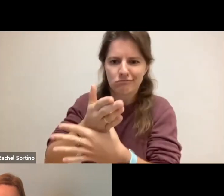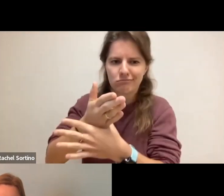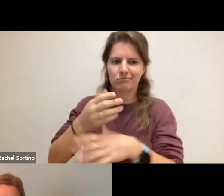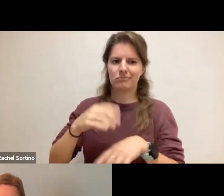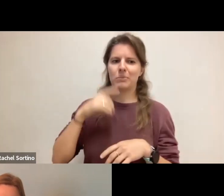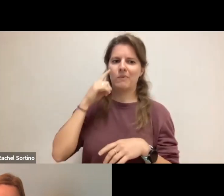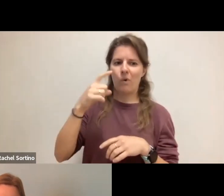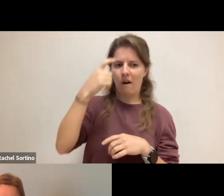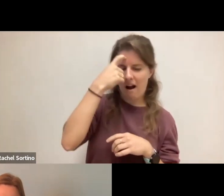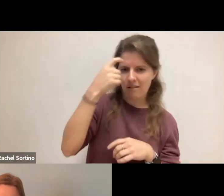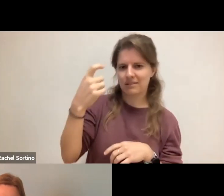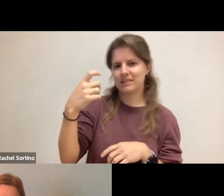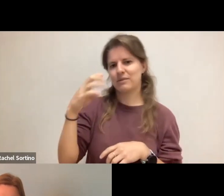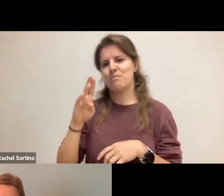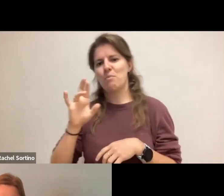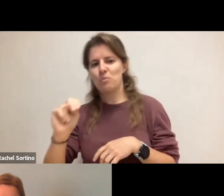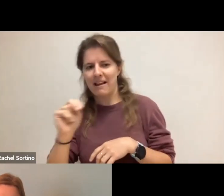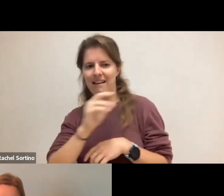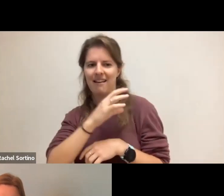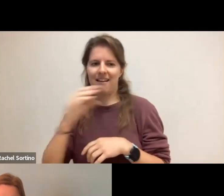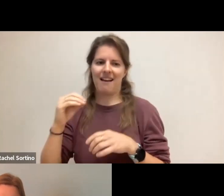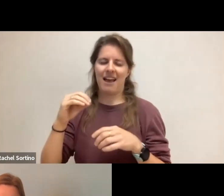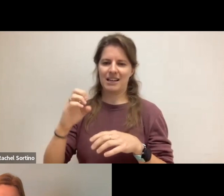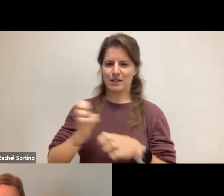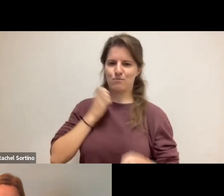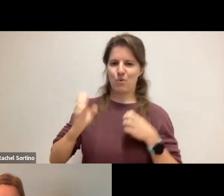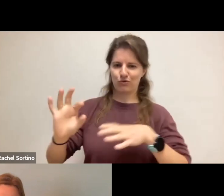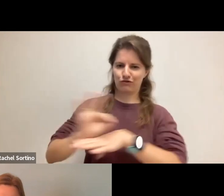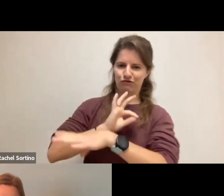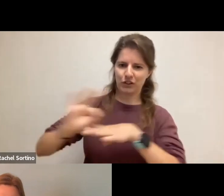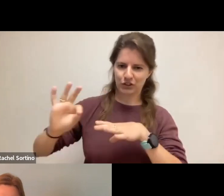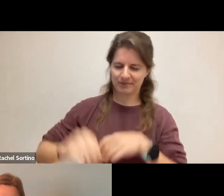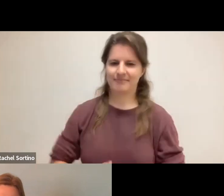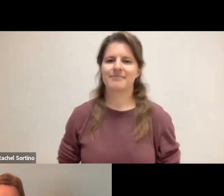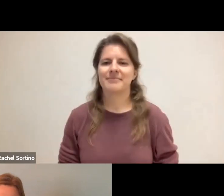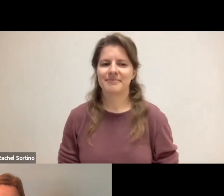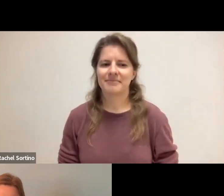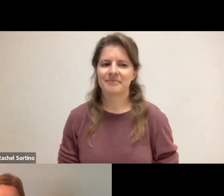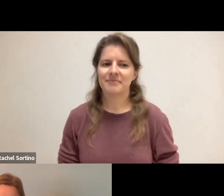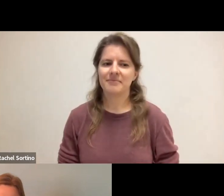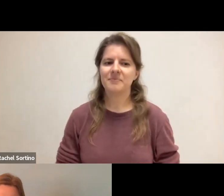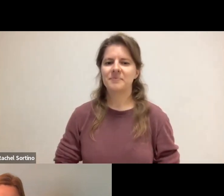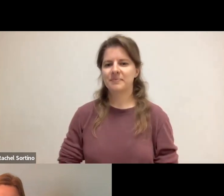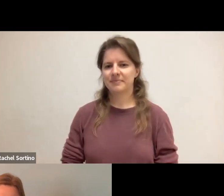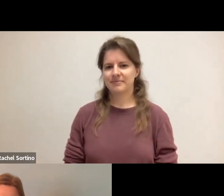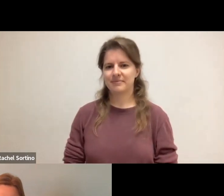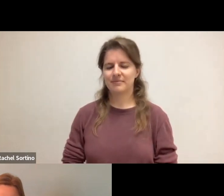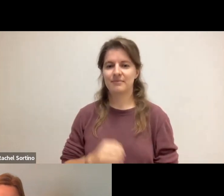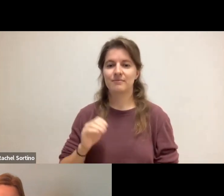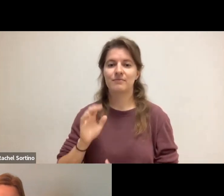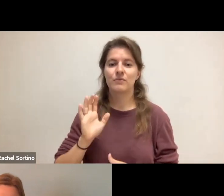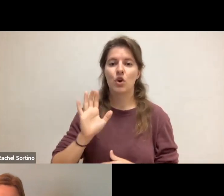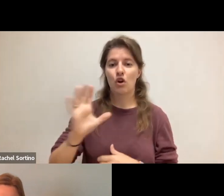and how exercise may be used to disrupt any potential cognitive, brain, and emotional